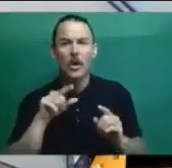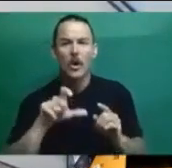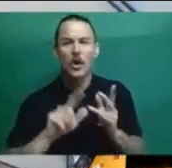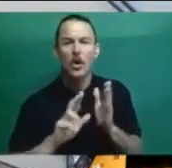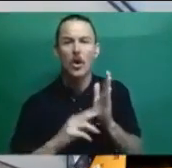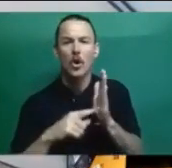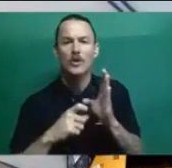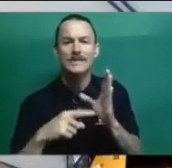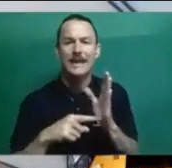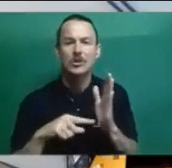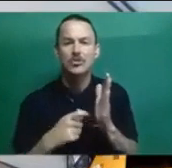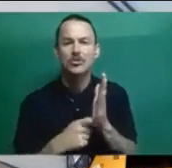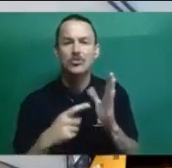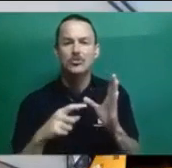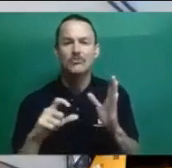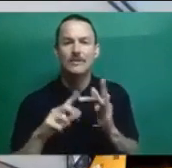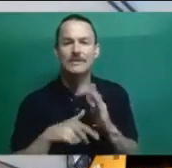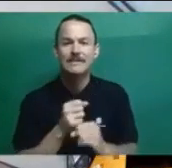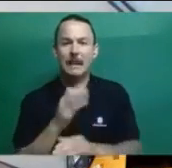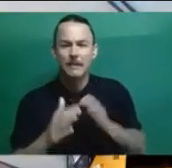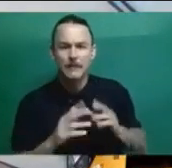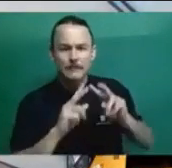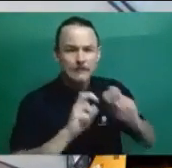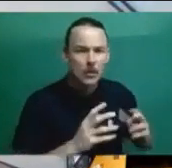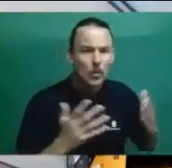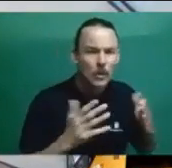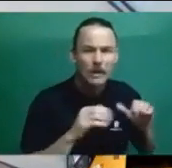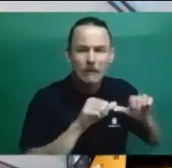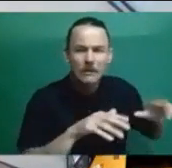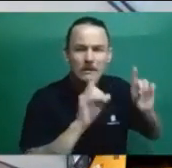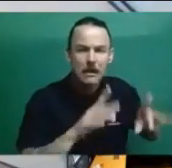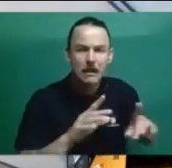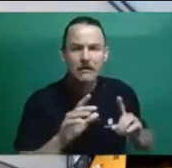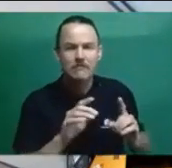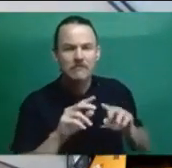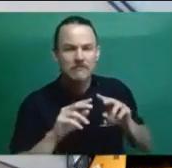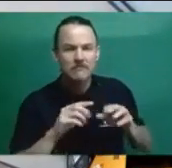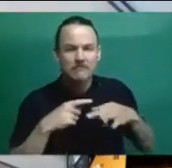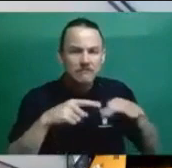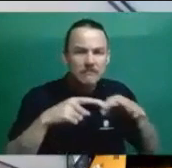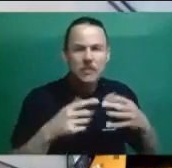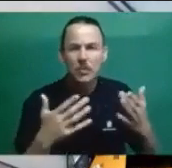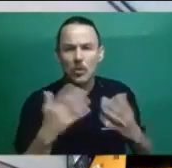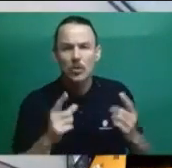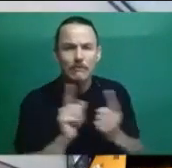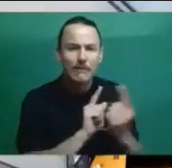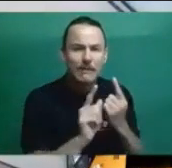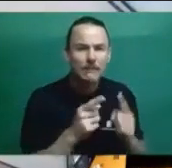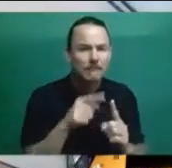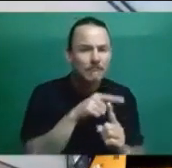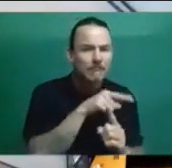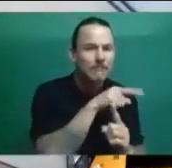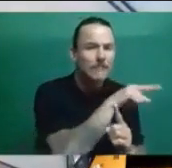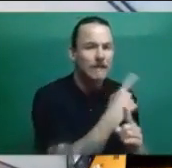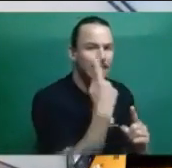Mr. Limbrick, it's a good question. And I think coming off the bushfires, there was a real sense of confidence that if we needed to again forge that